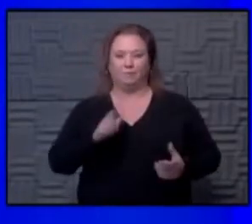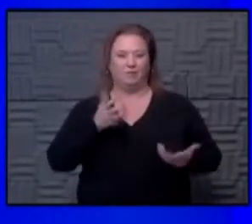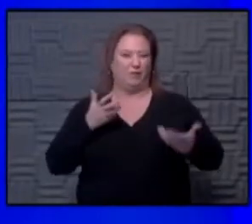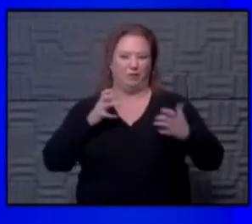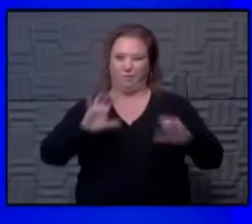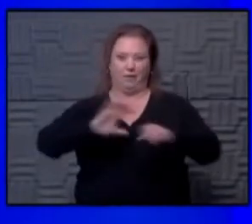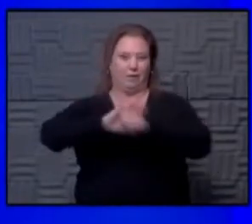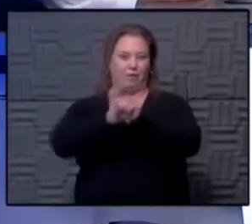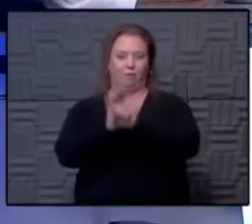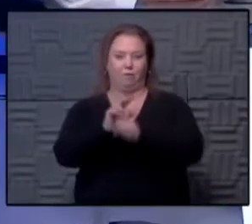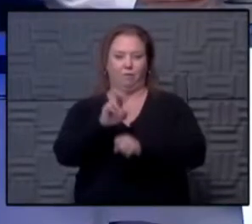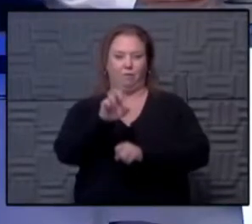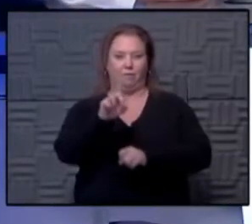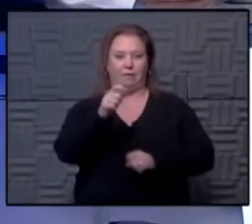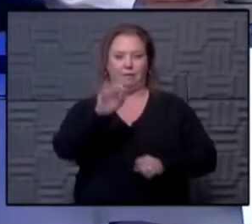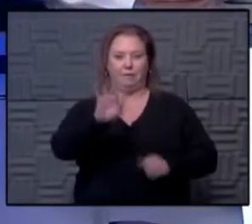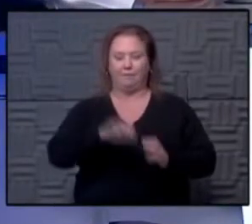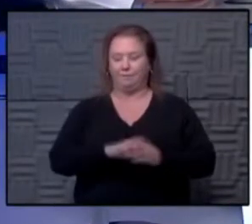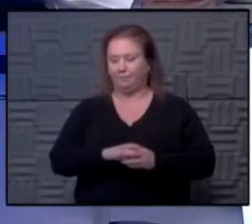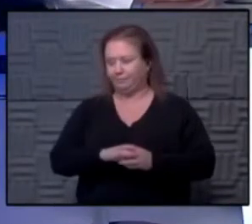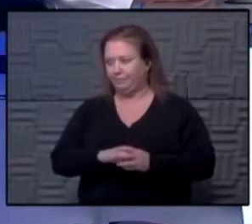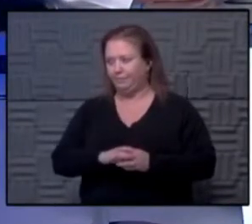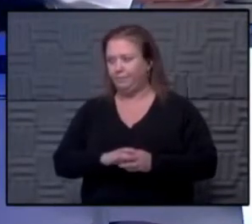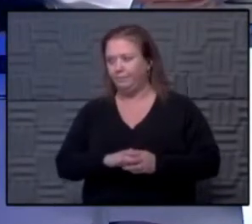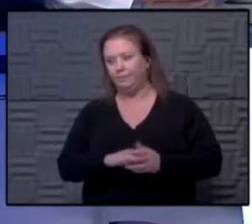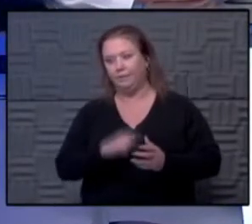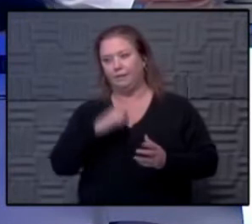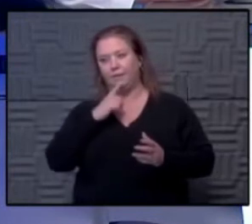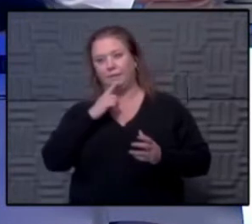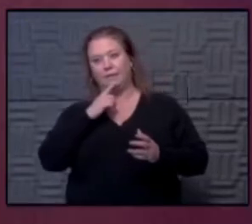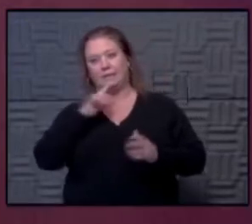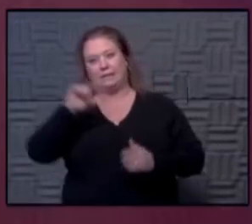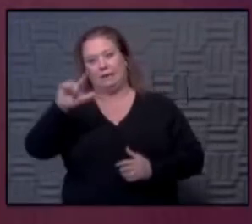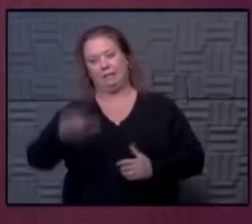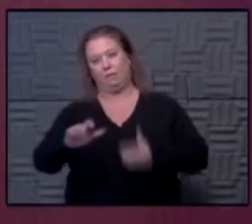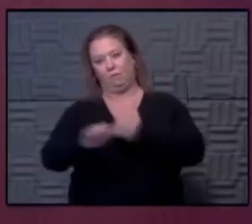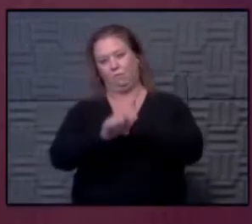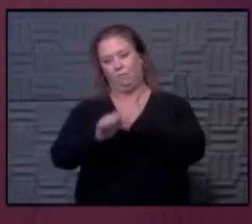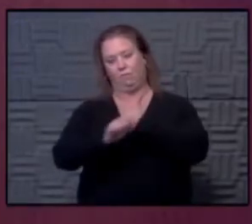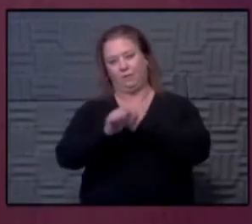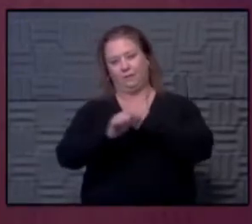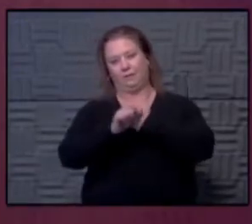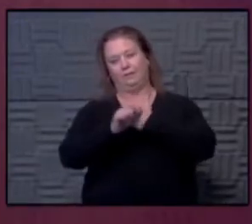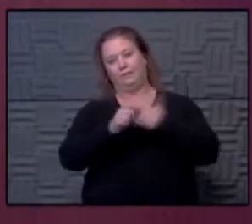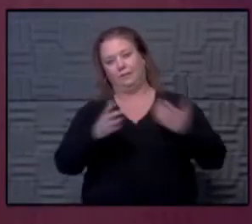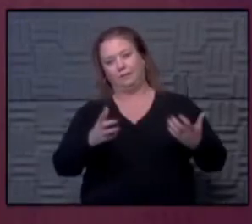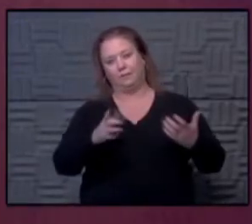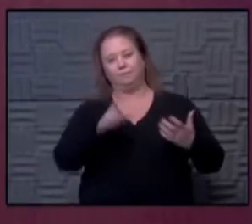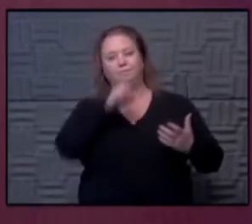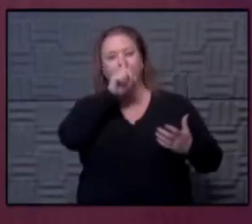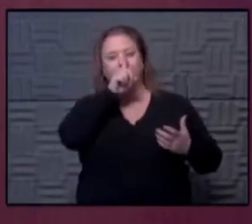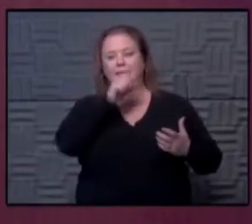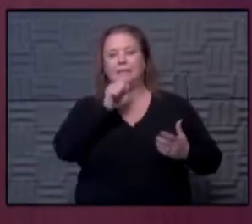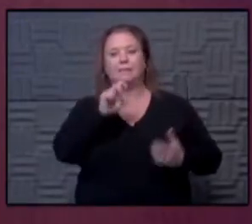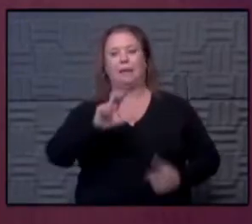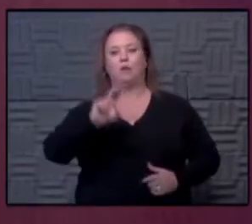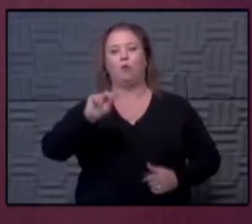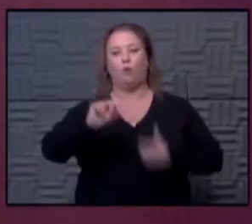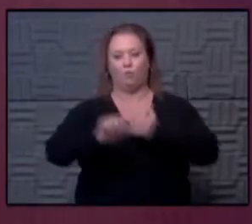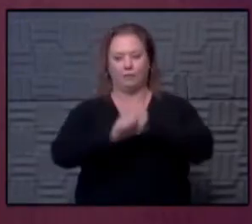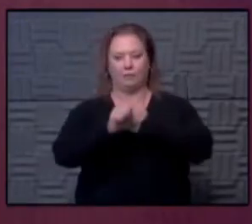get COVID-19. The only thing I'd piggyback real fast on top of that is we say low risk, but that's not no risk. And we've